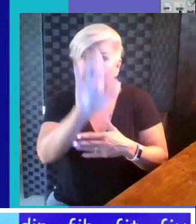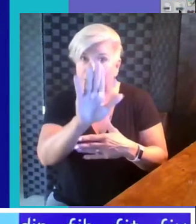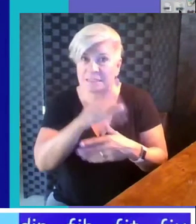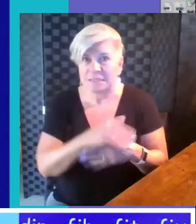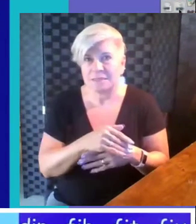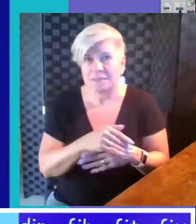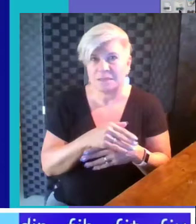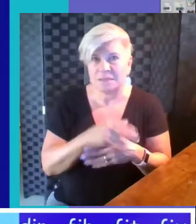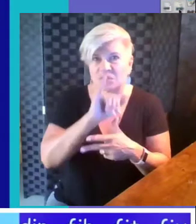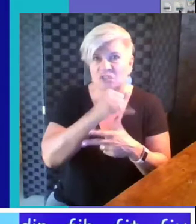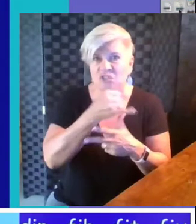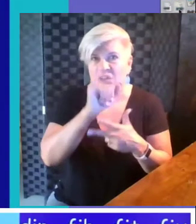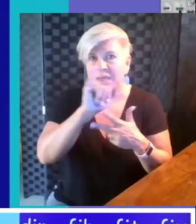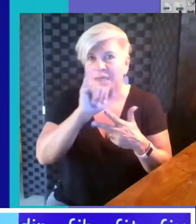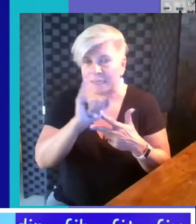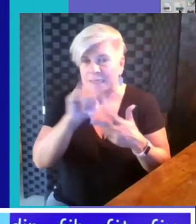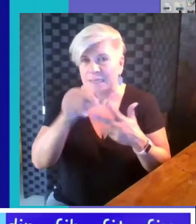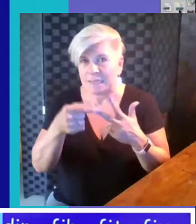ha-iz,